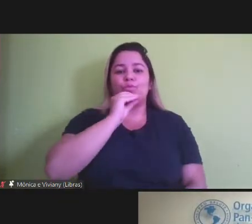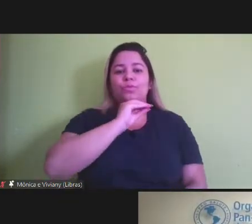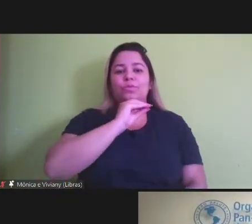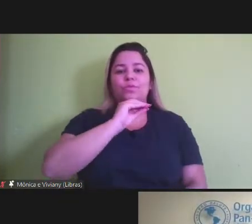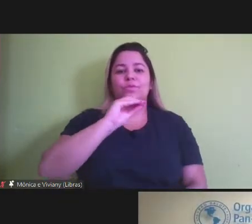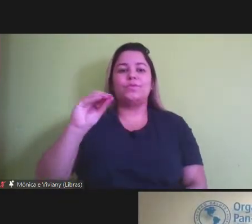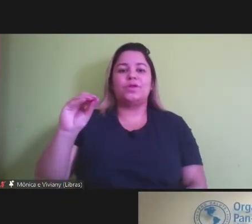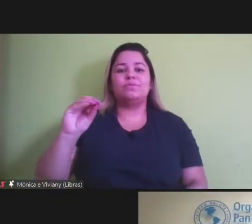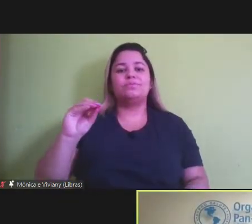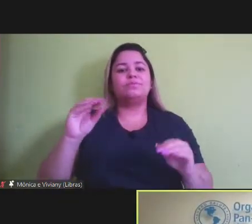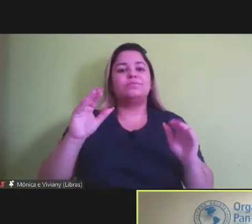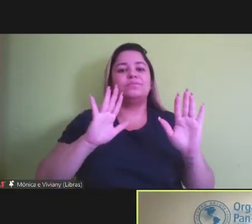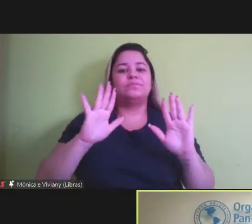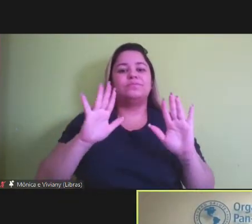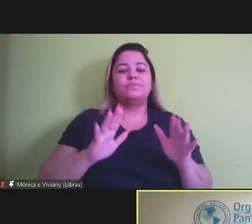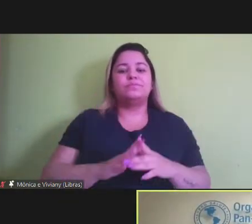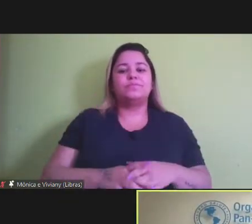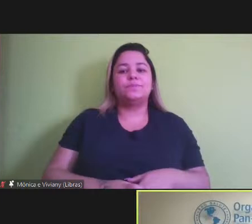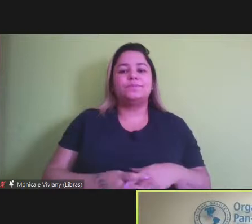much. Goodbye.